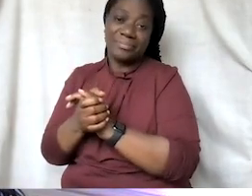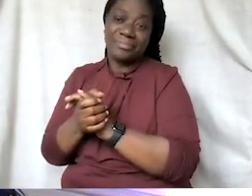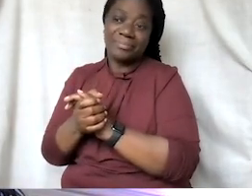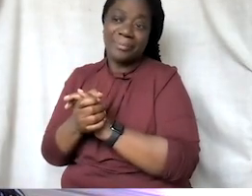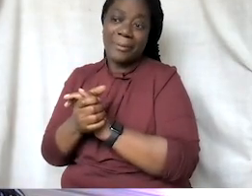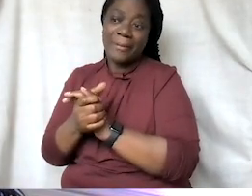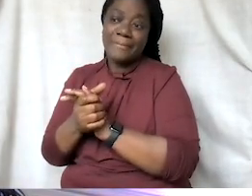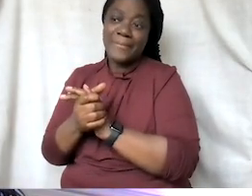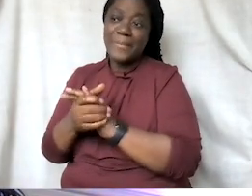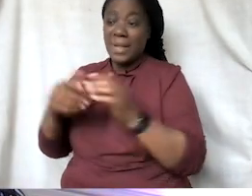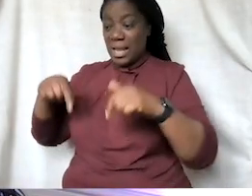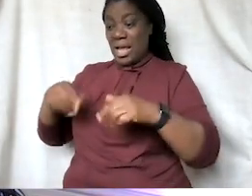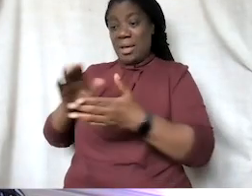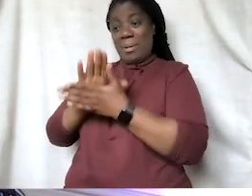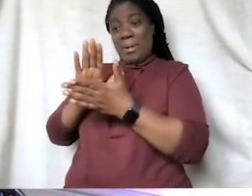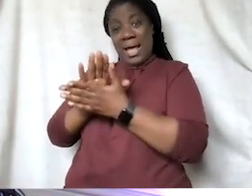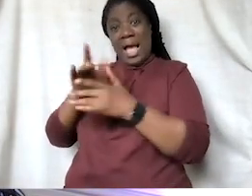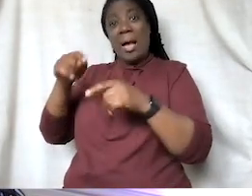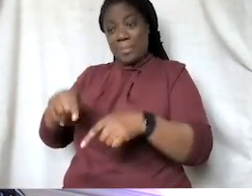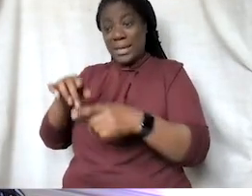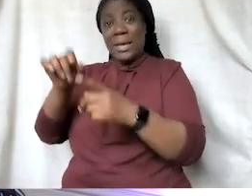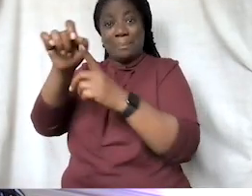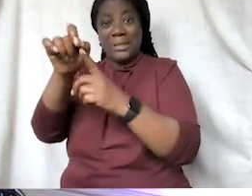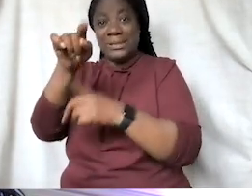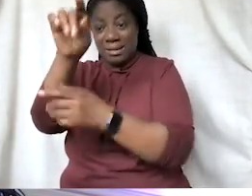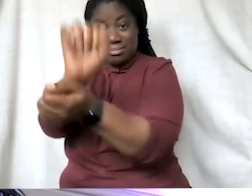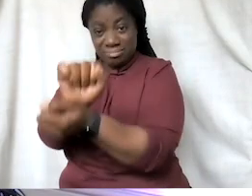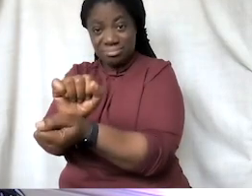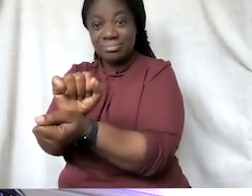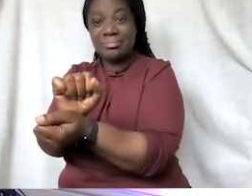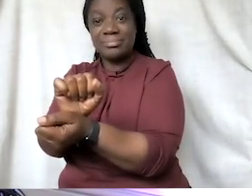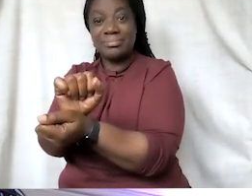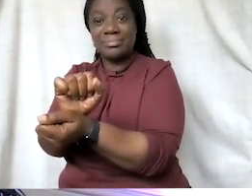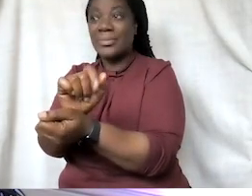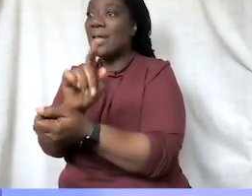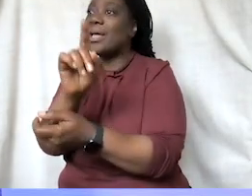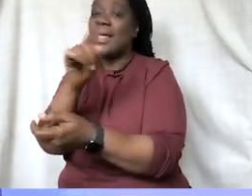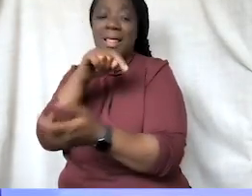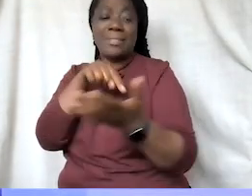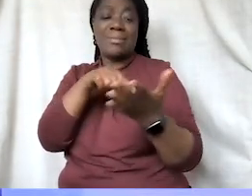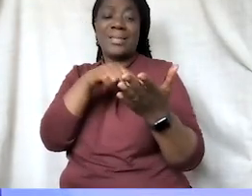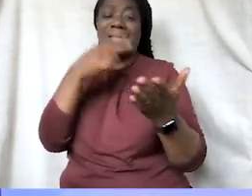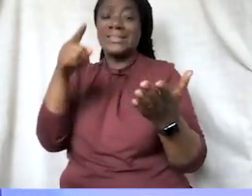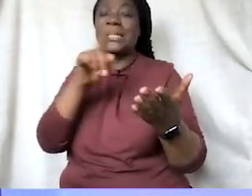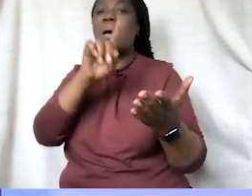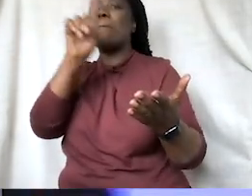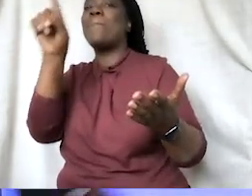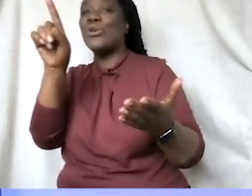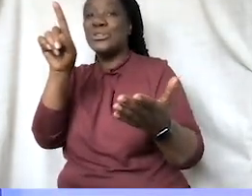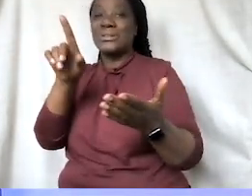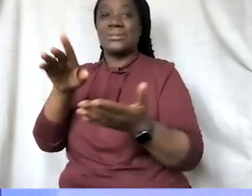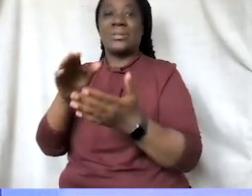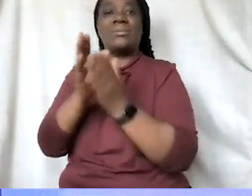tonight that although Peter was in prison, the Bible said, but prayer. Prayer made a difference.